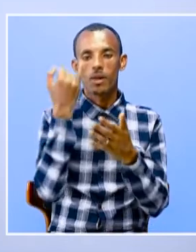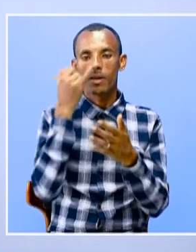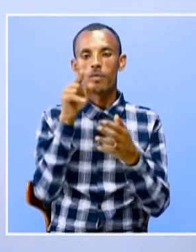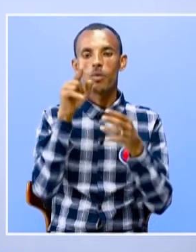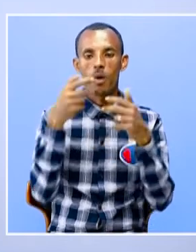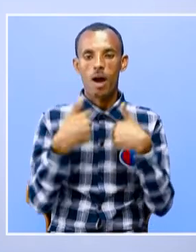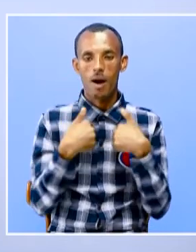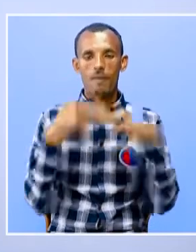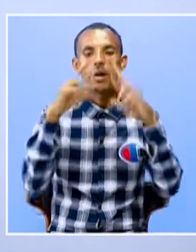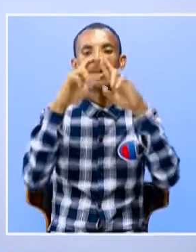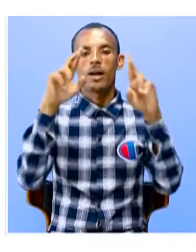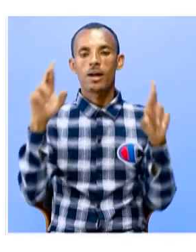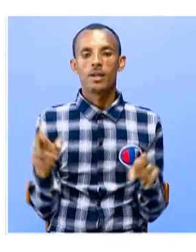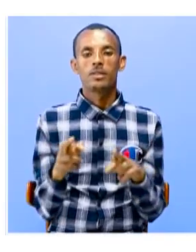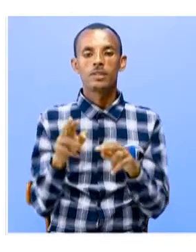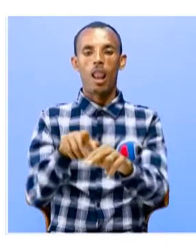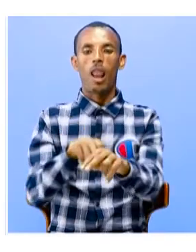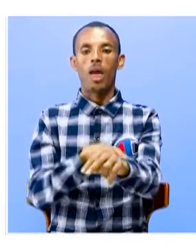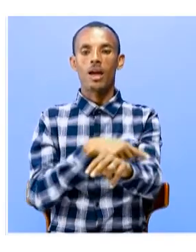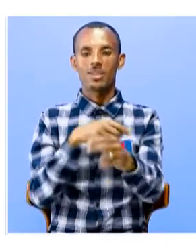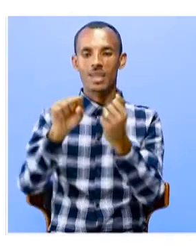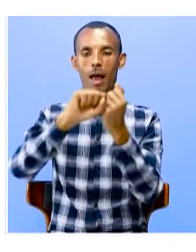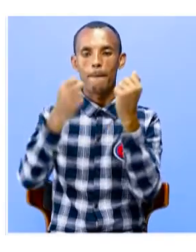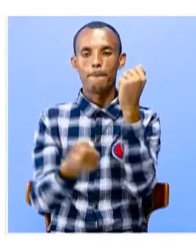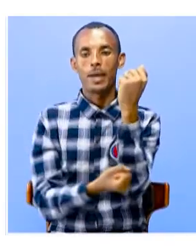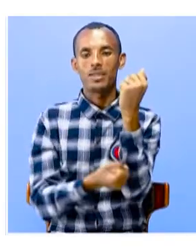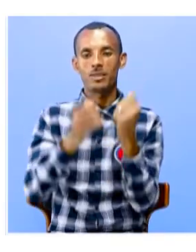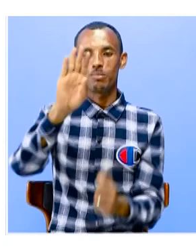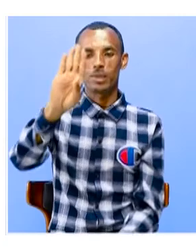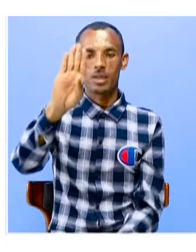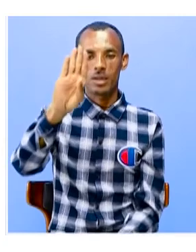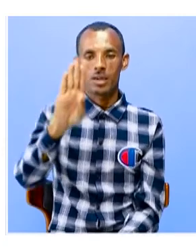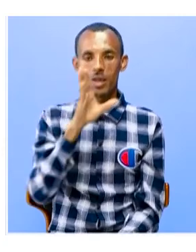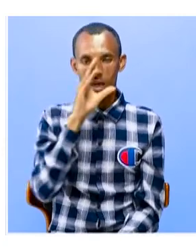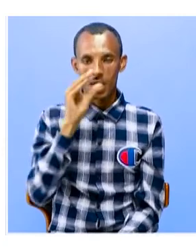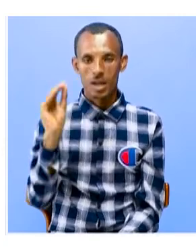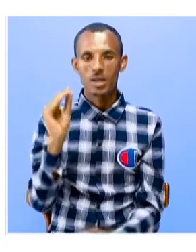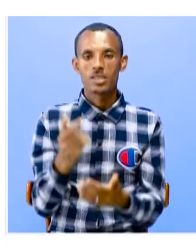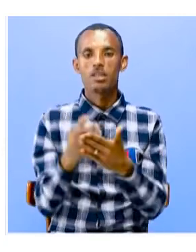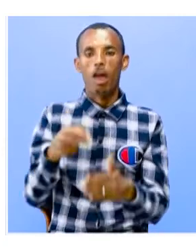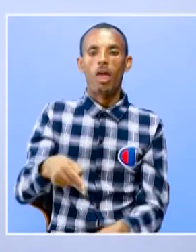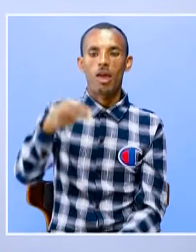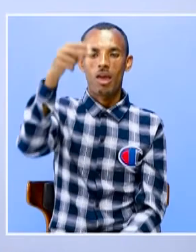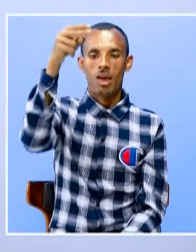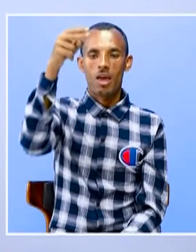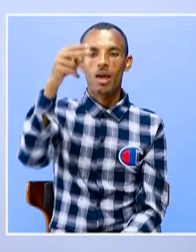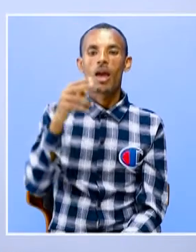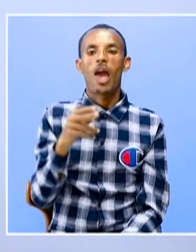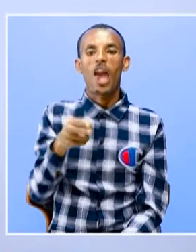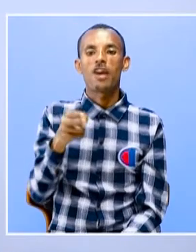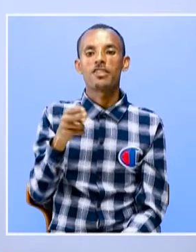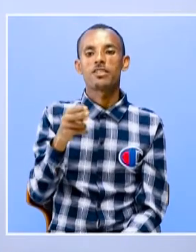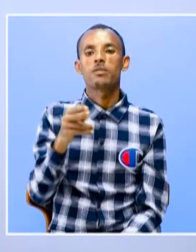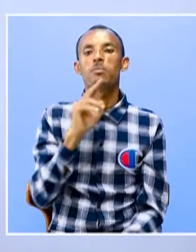and assume this length to be the base, let's take the letter B and this one is the height. How do you